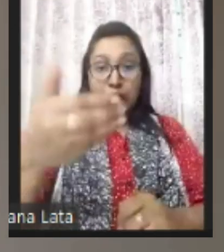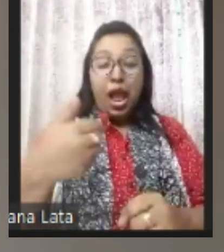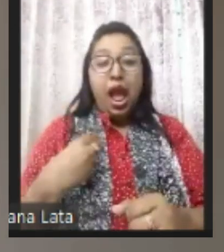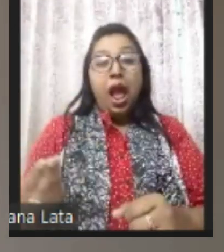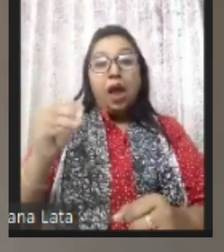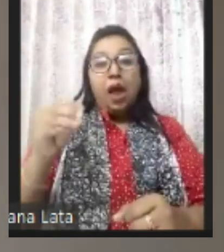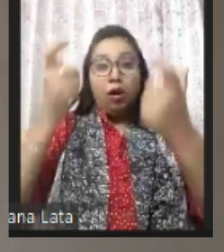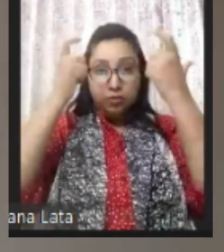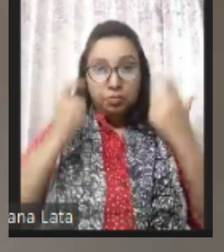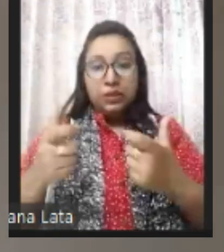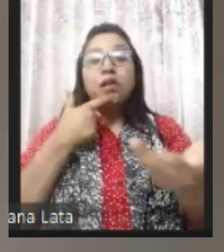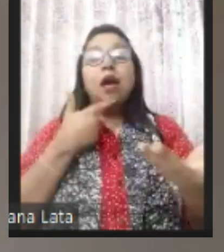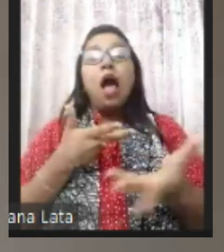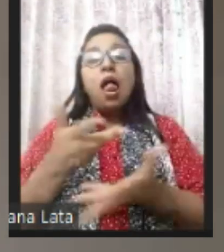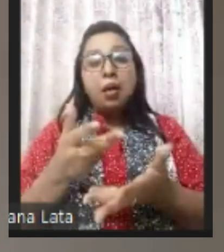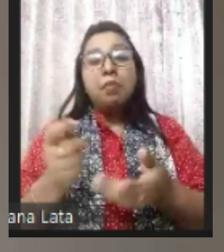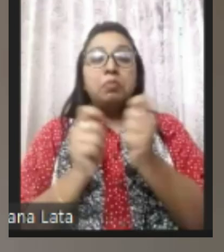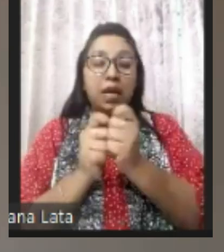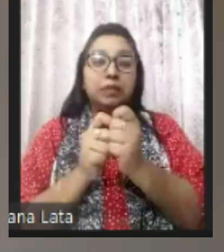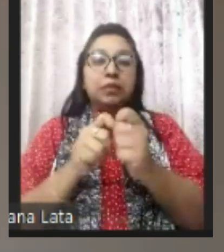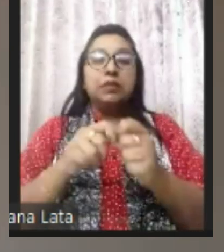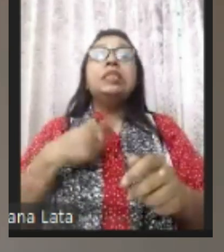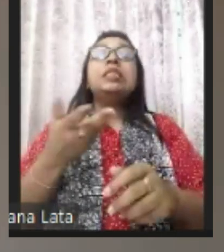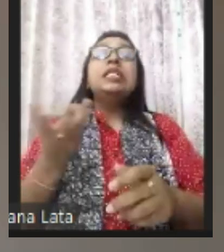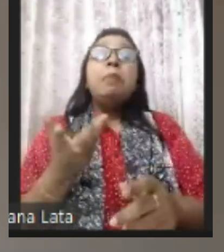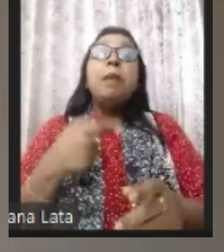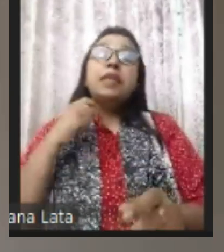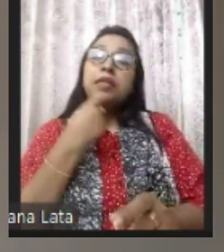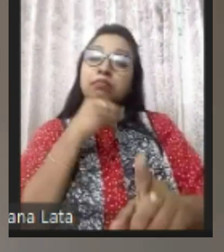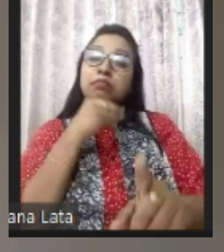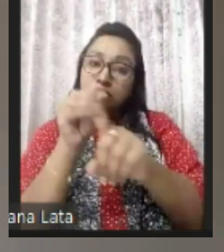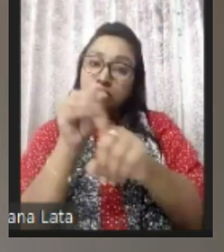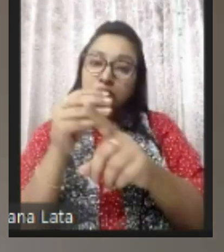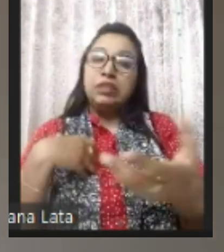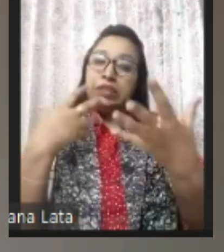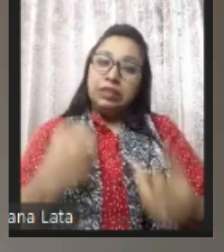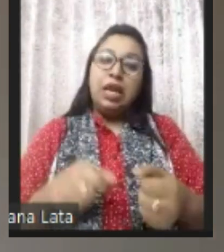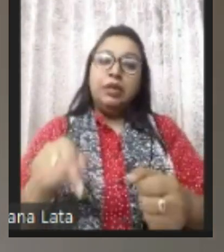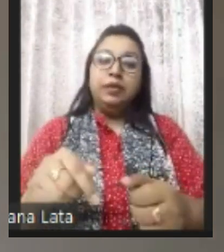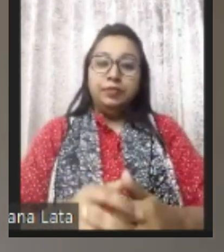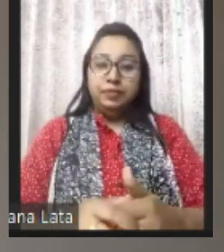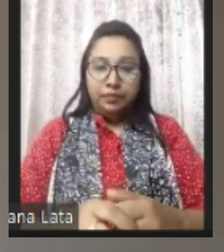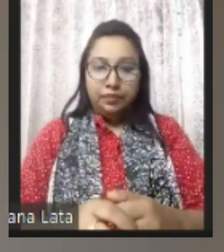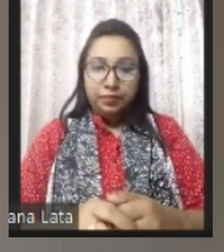that the pilot workshop in Dhaka was also,